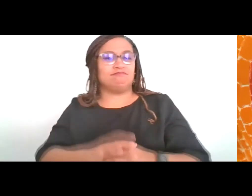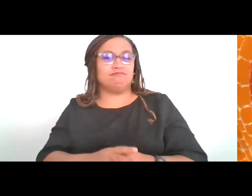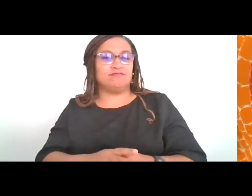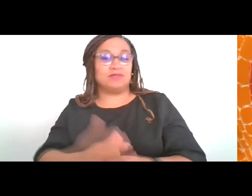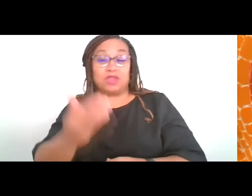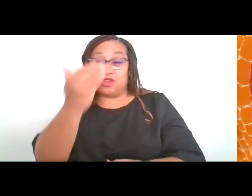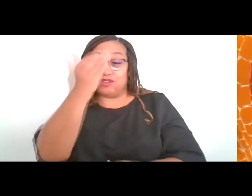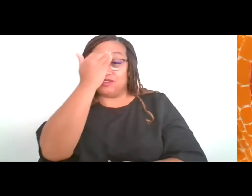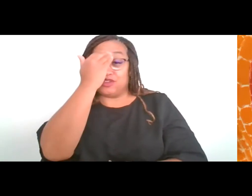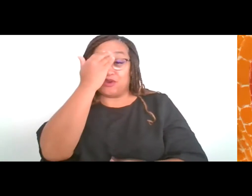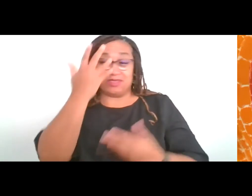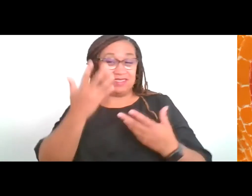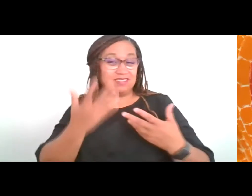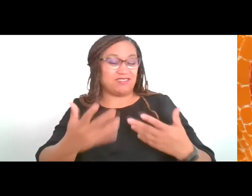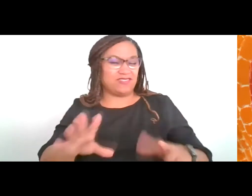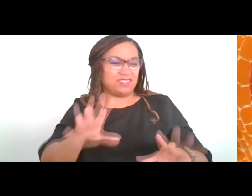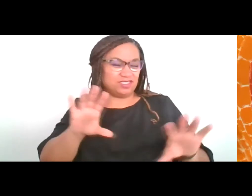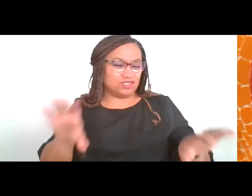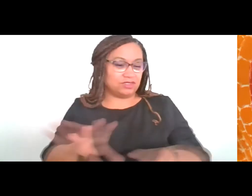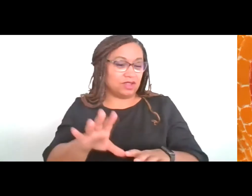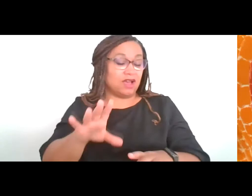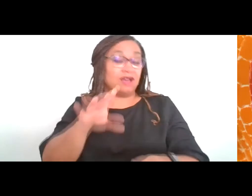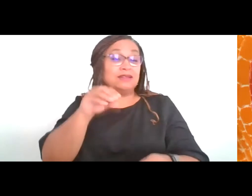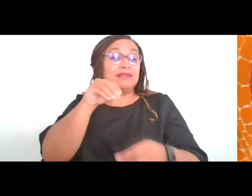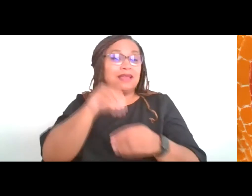knowing that it's done in perfection